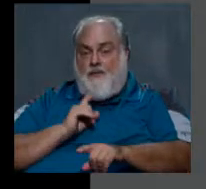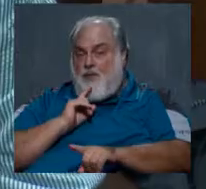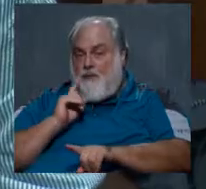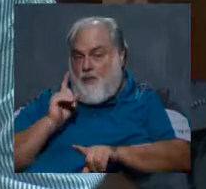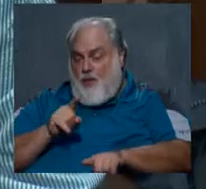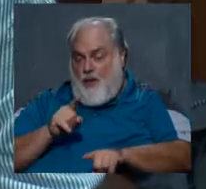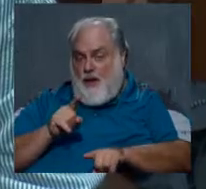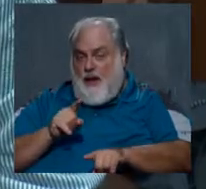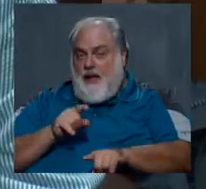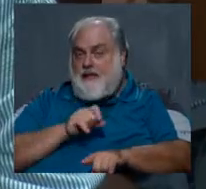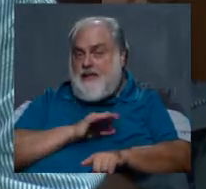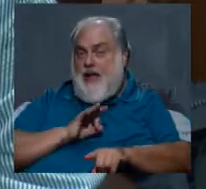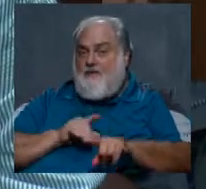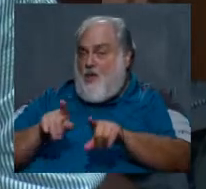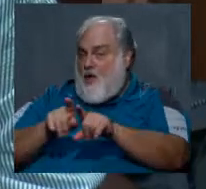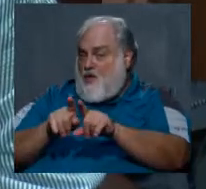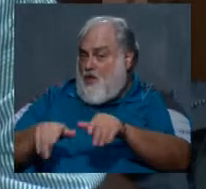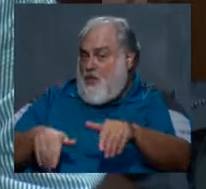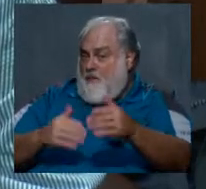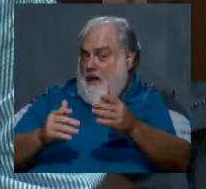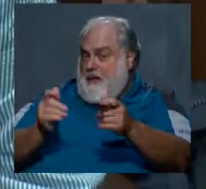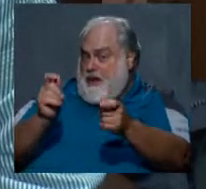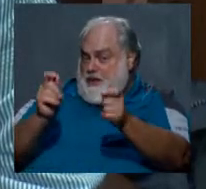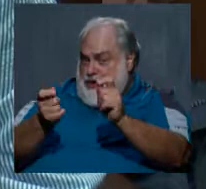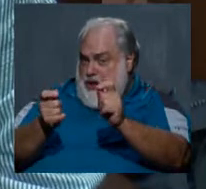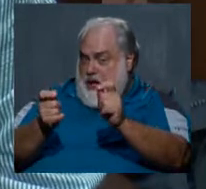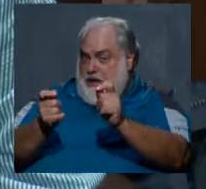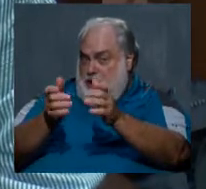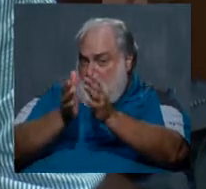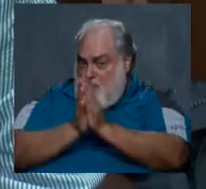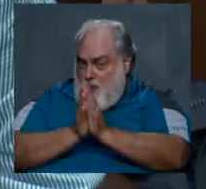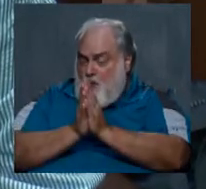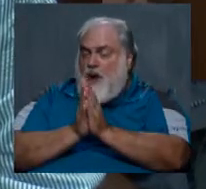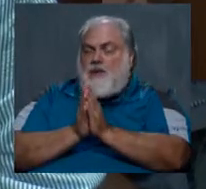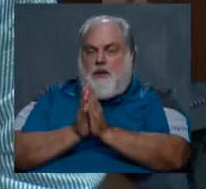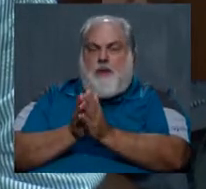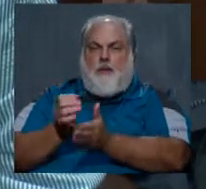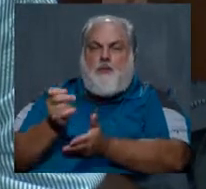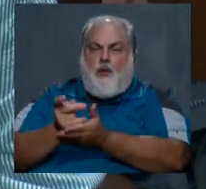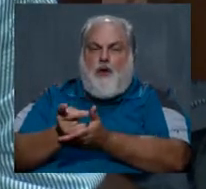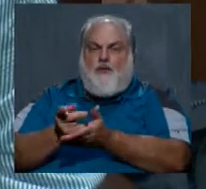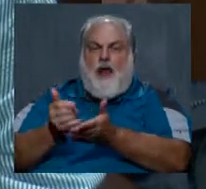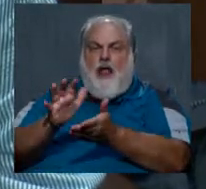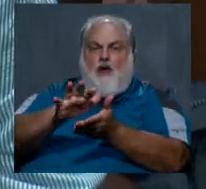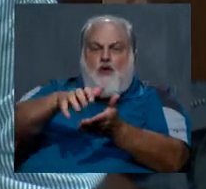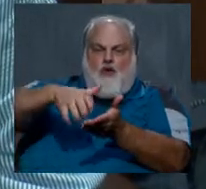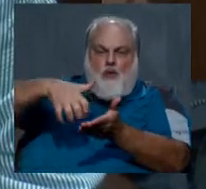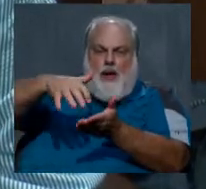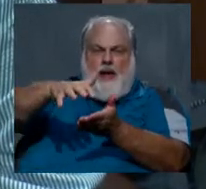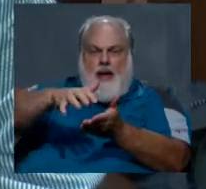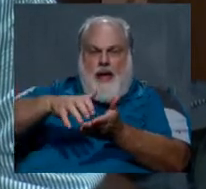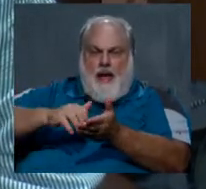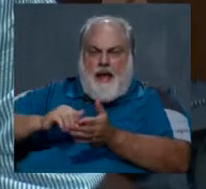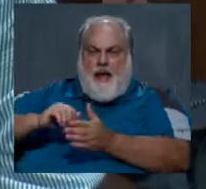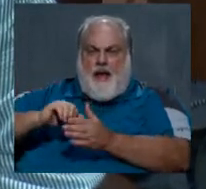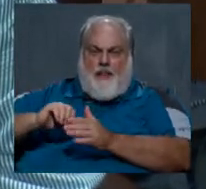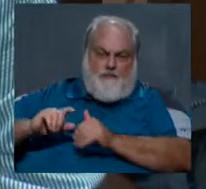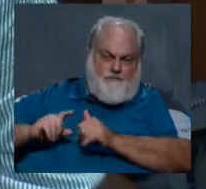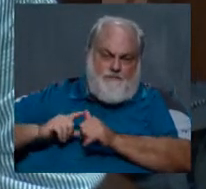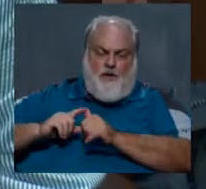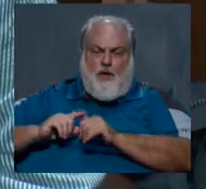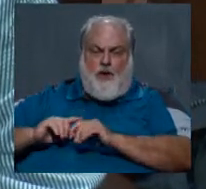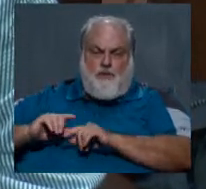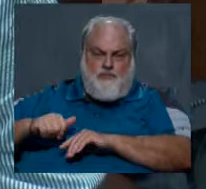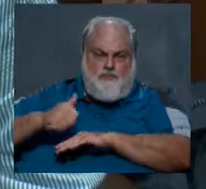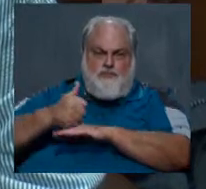report. Staff recommends approval of the variance request from the Land Alteration Ordinance to allow grading of the development with the installation of the basic